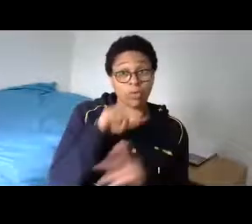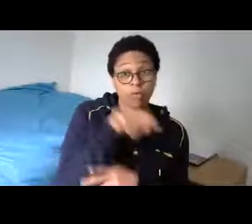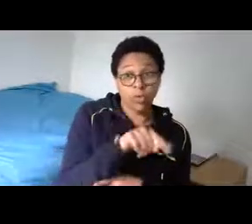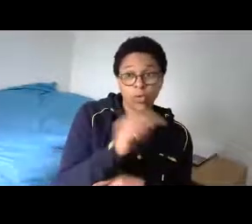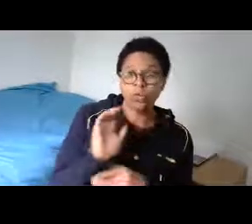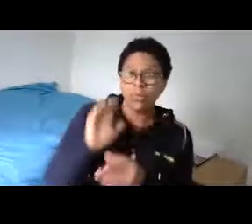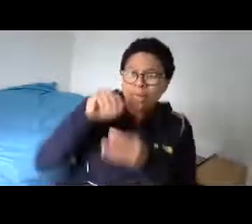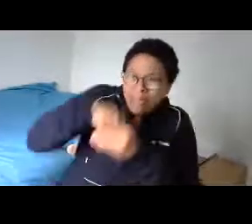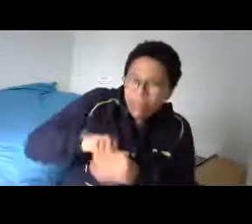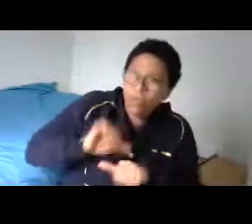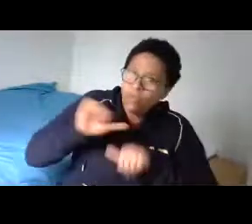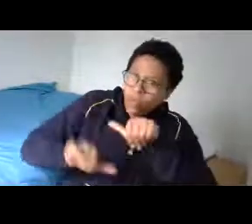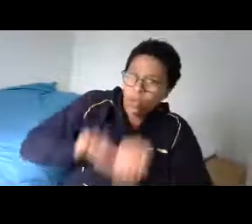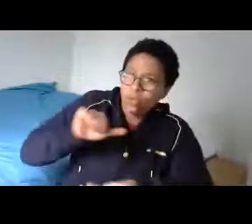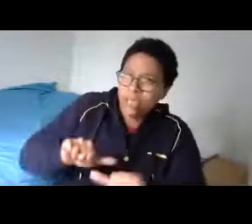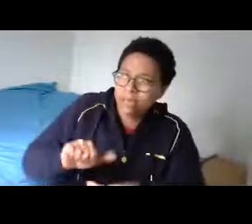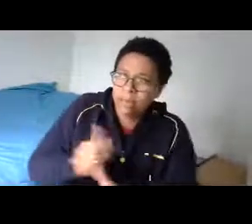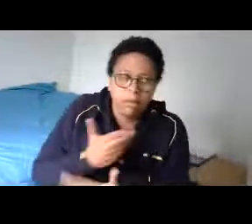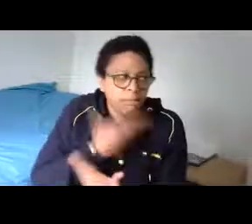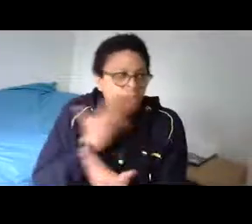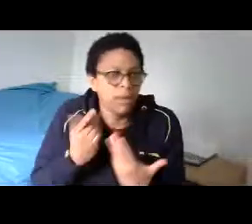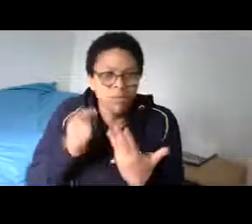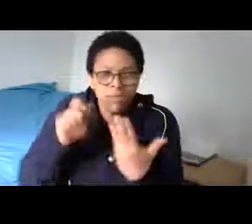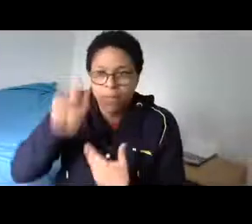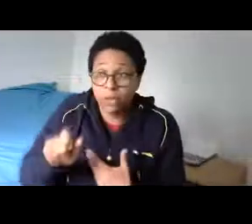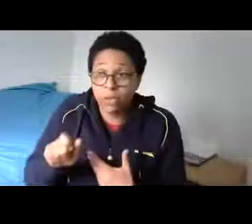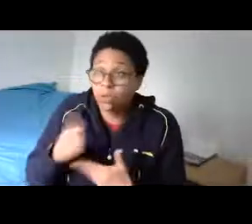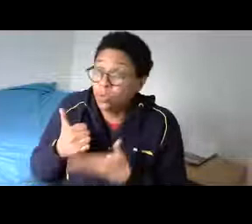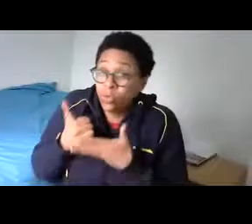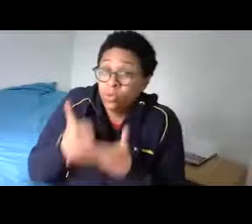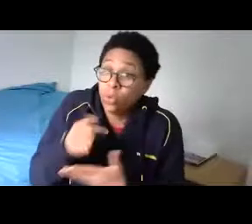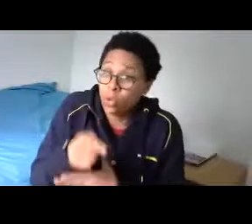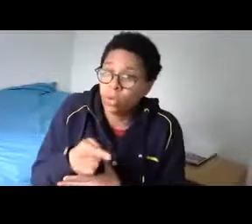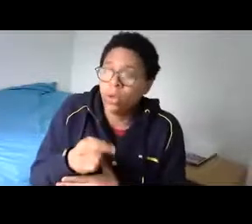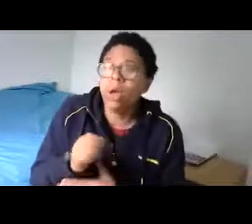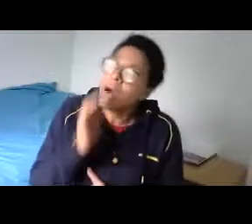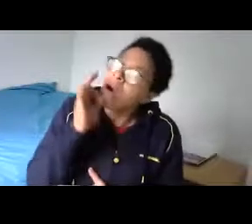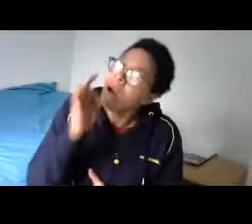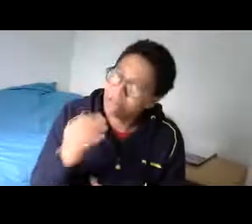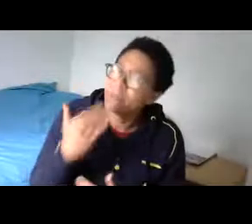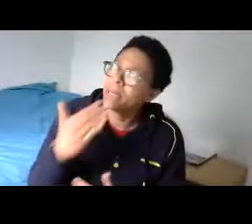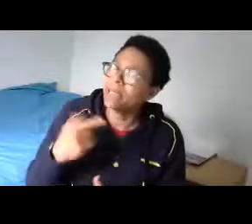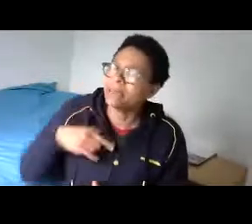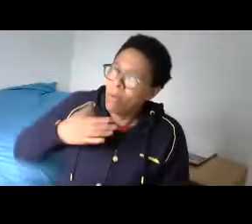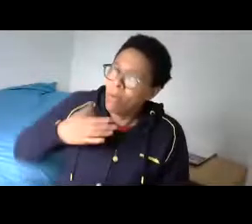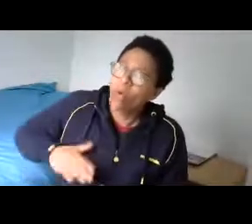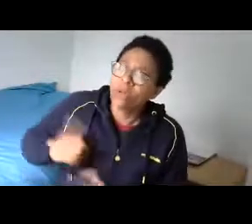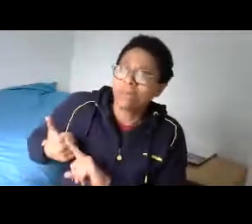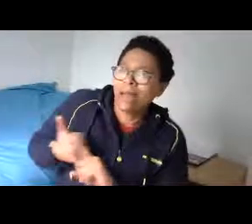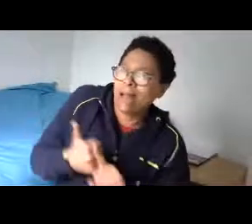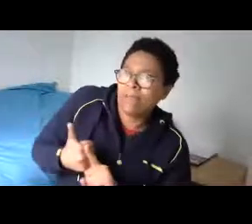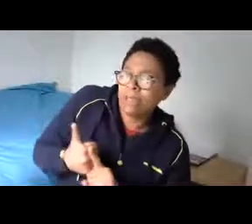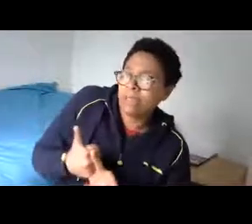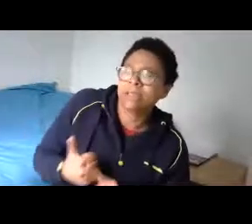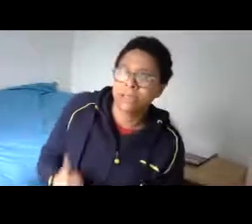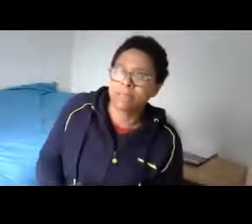do that, then you should ask for an advocate before assessment takes